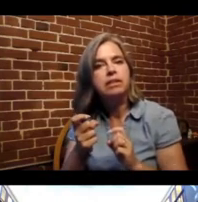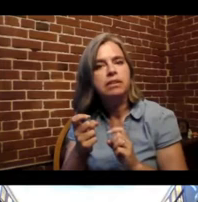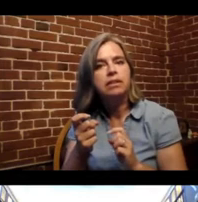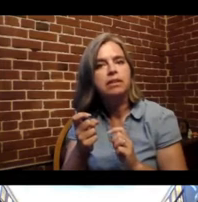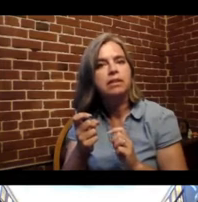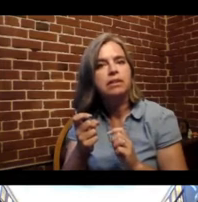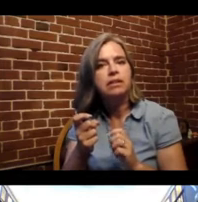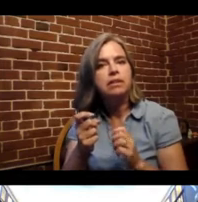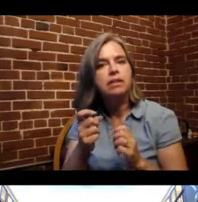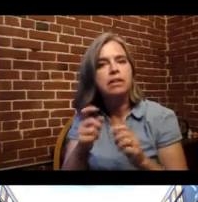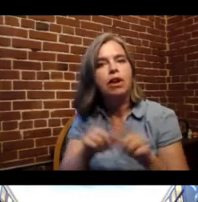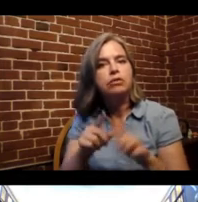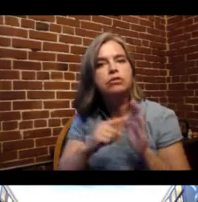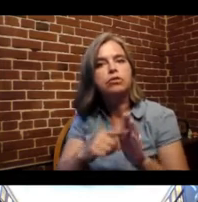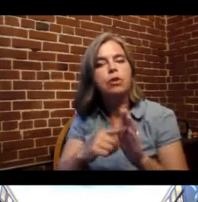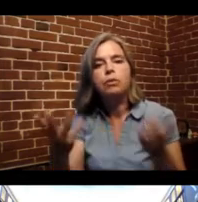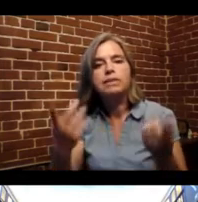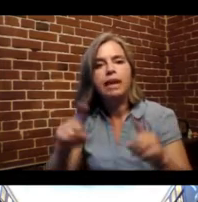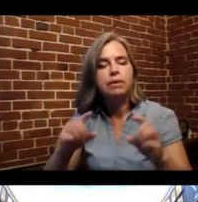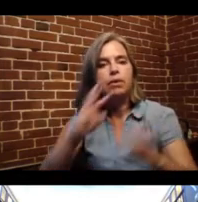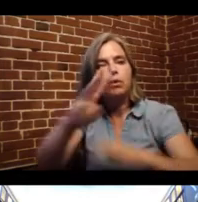complements what's happening in the world today with climate change